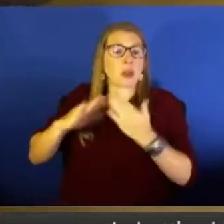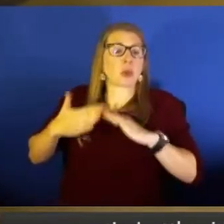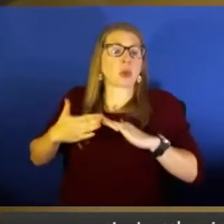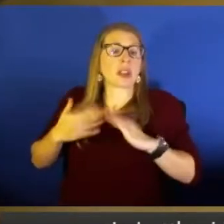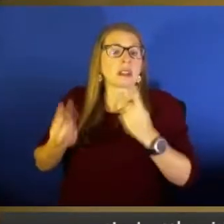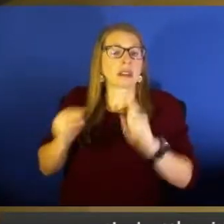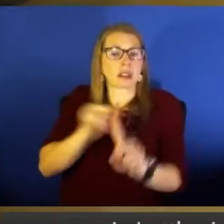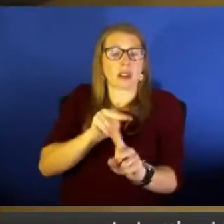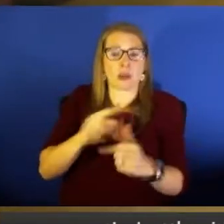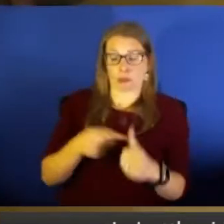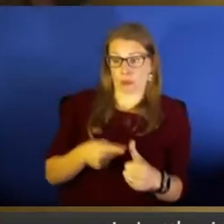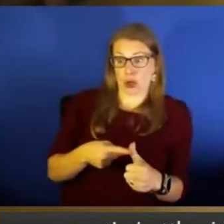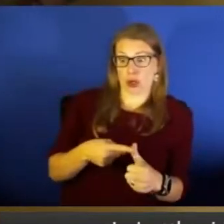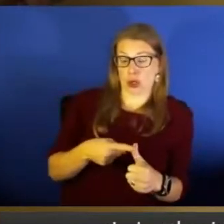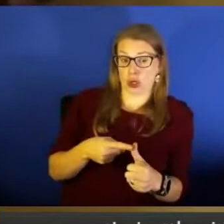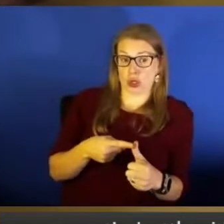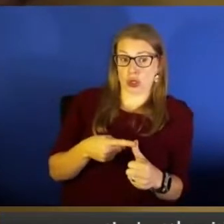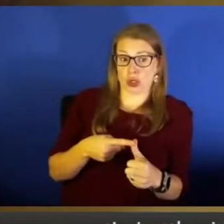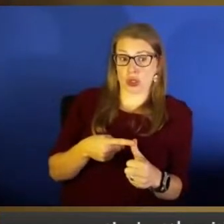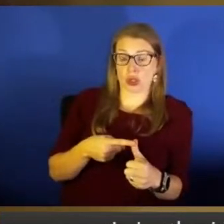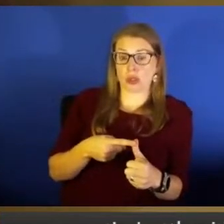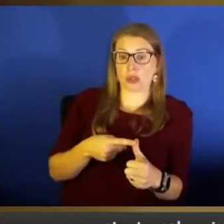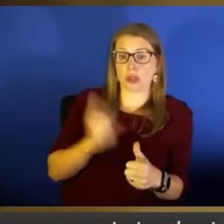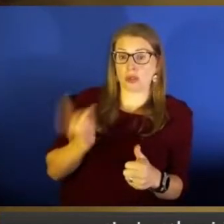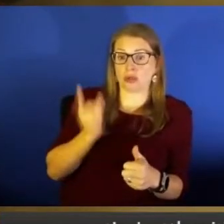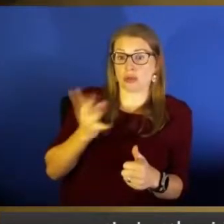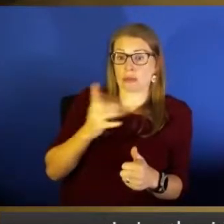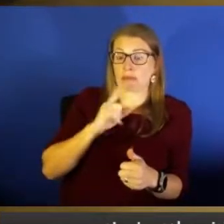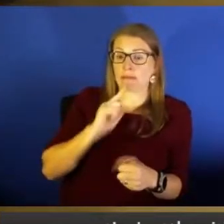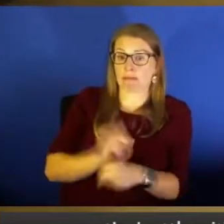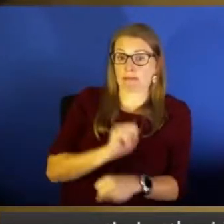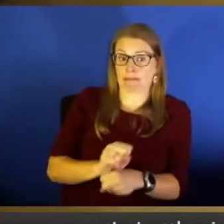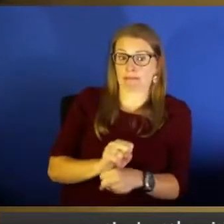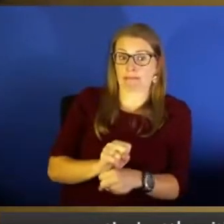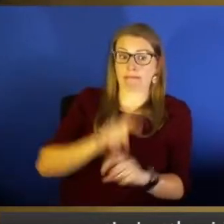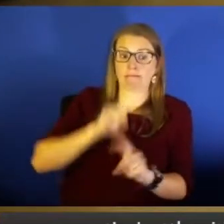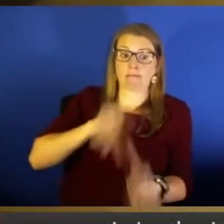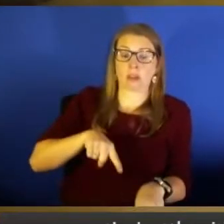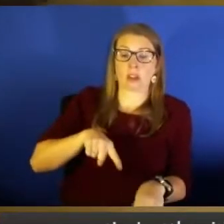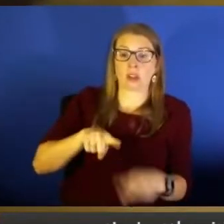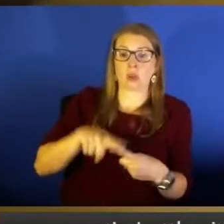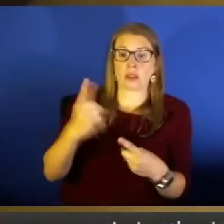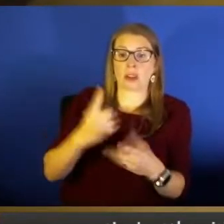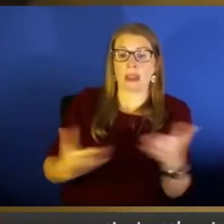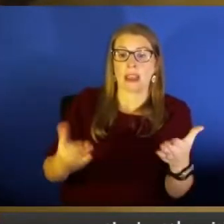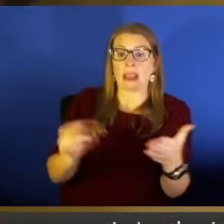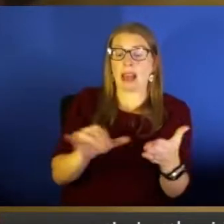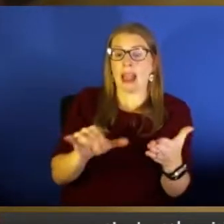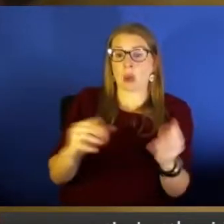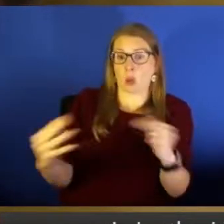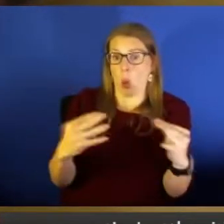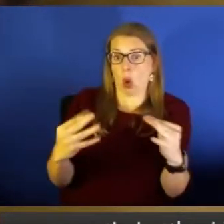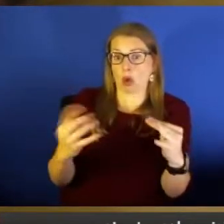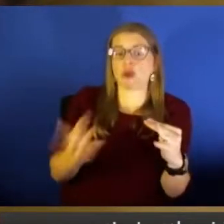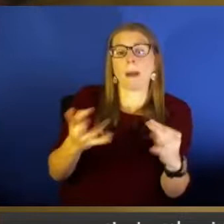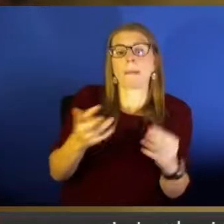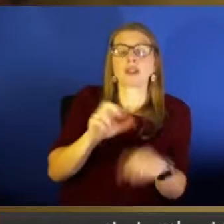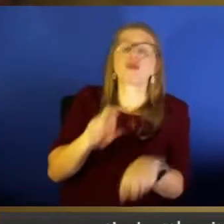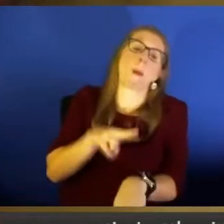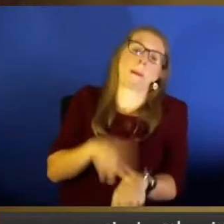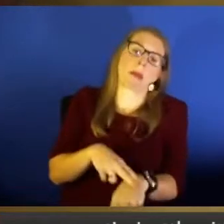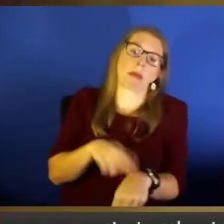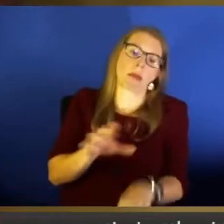off, having a traumatic reaction to something like war or trauma is normal. And